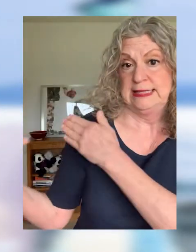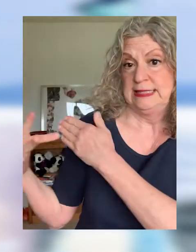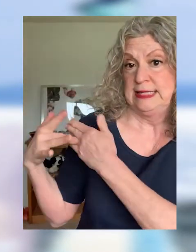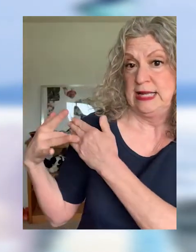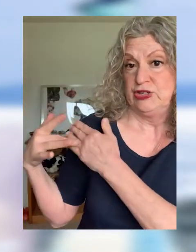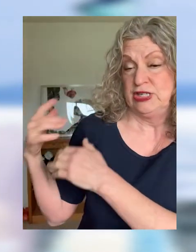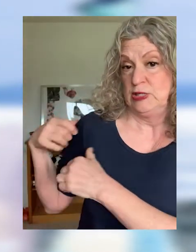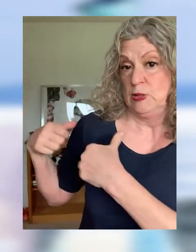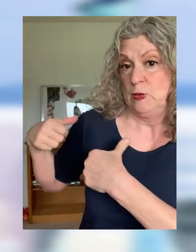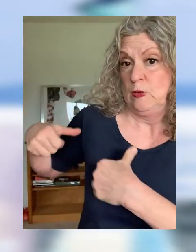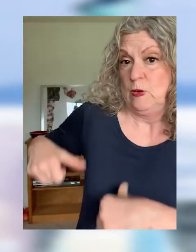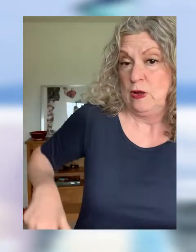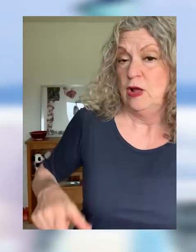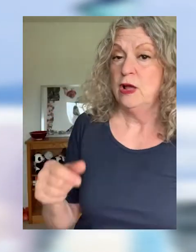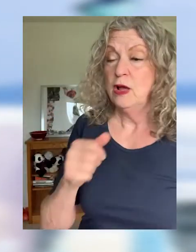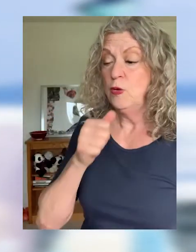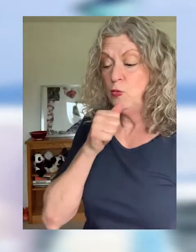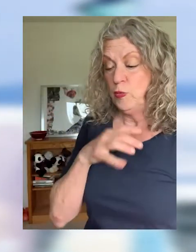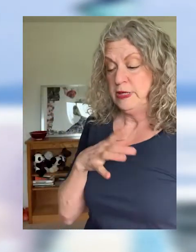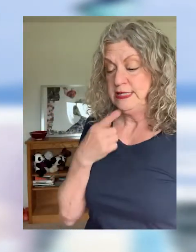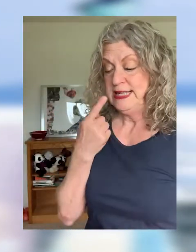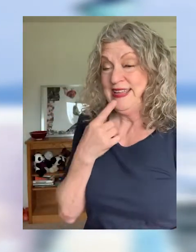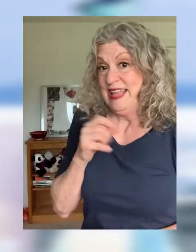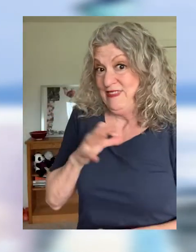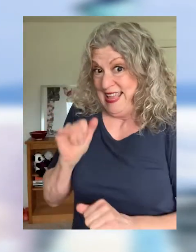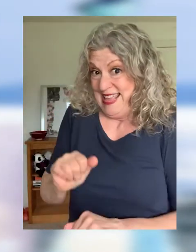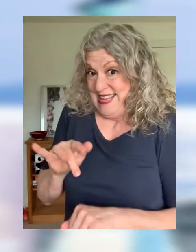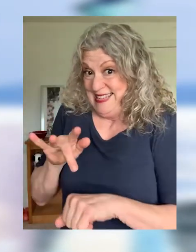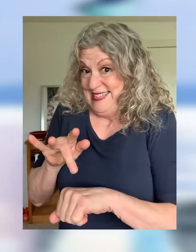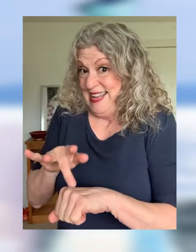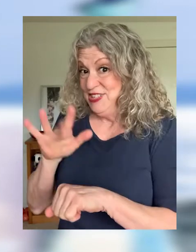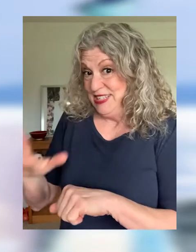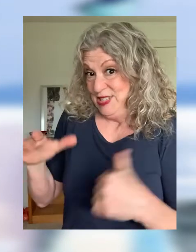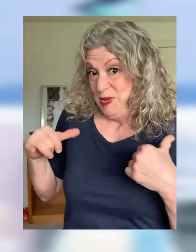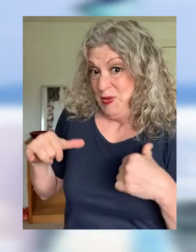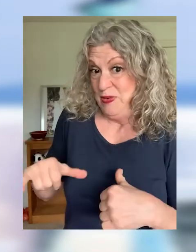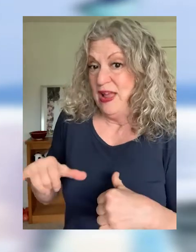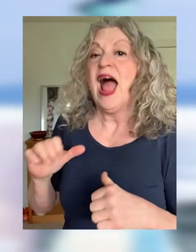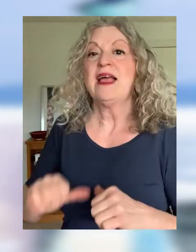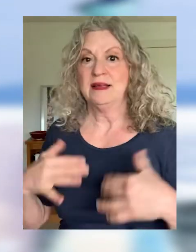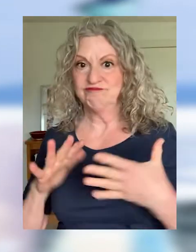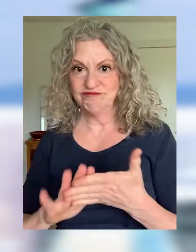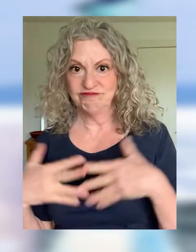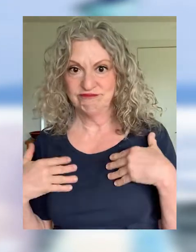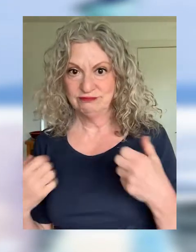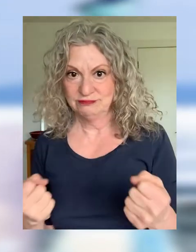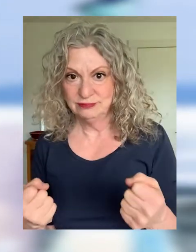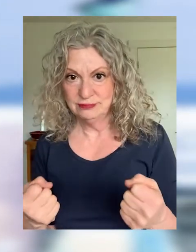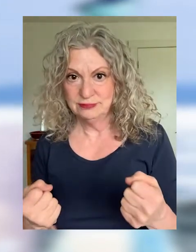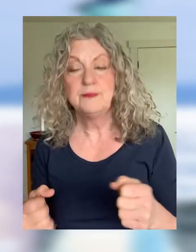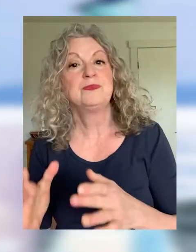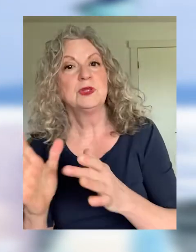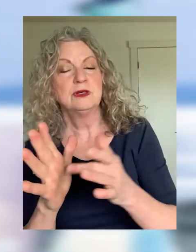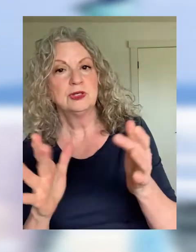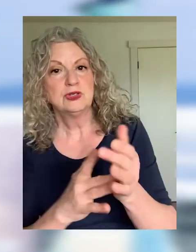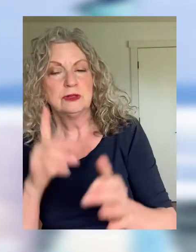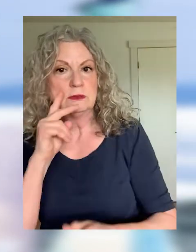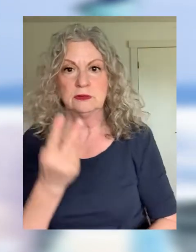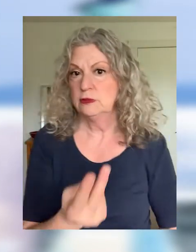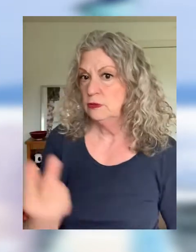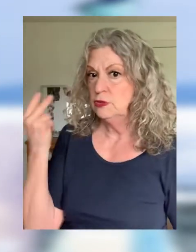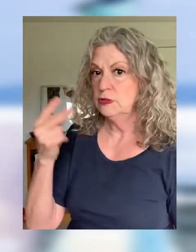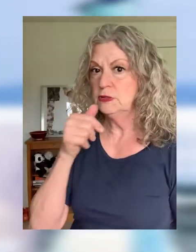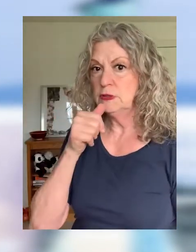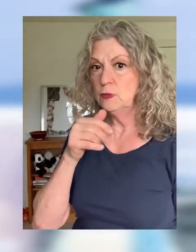fringe of his cloak. For she said to herself, "If only I touch his cloak, I will be made well." Jesus turned,